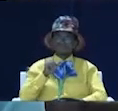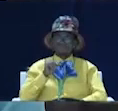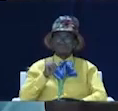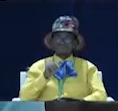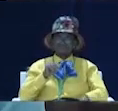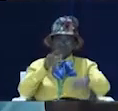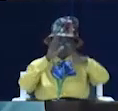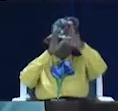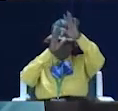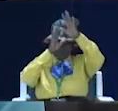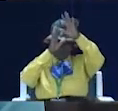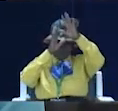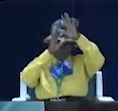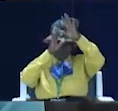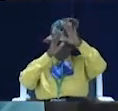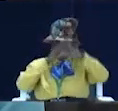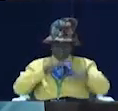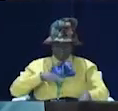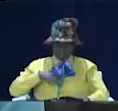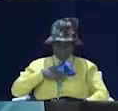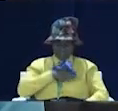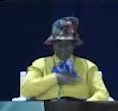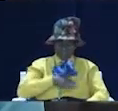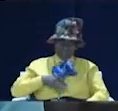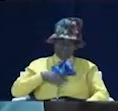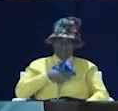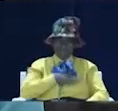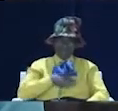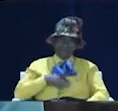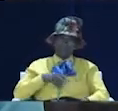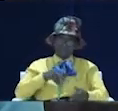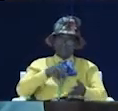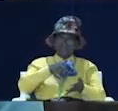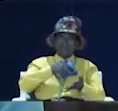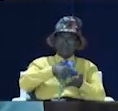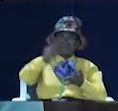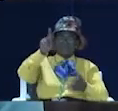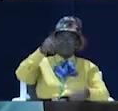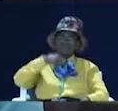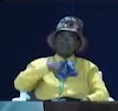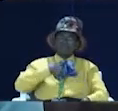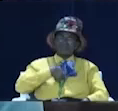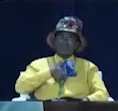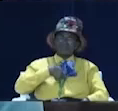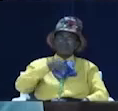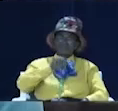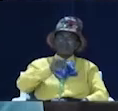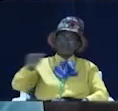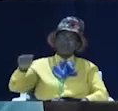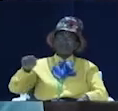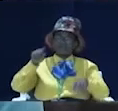Father, please pay me a personal visit tonight.